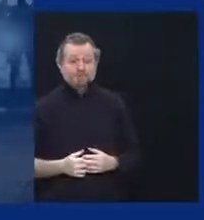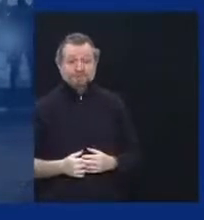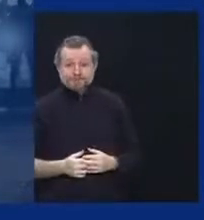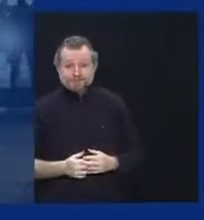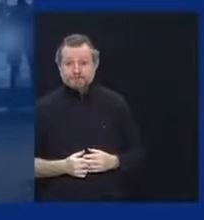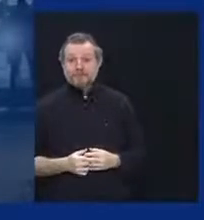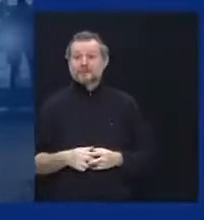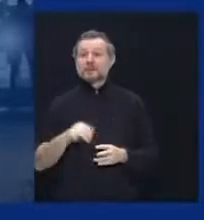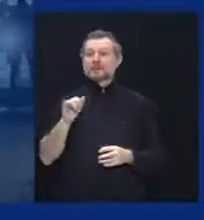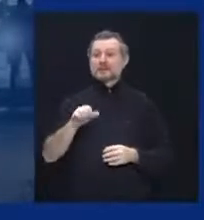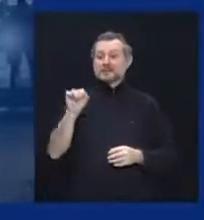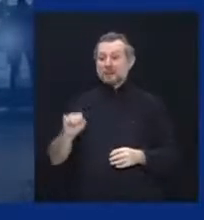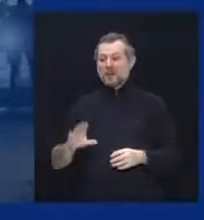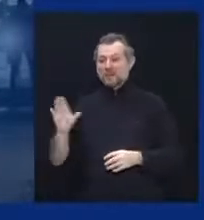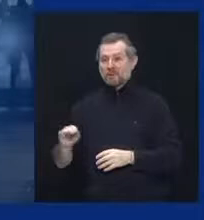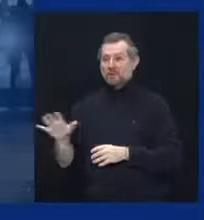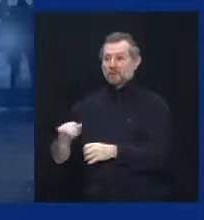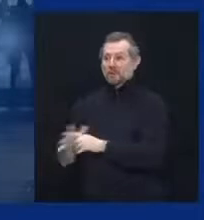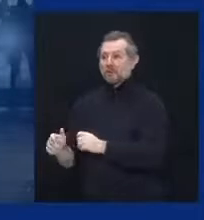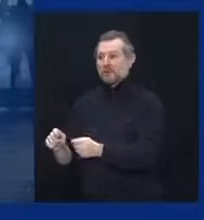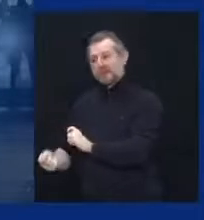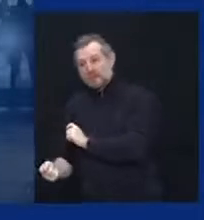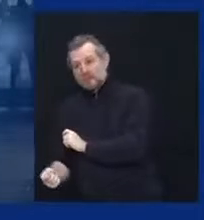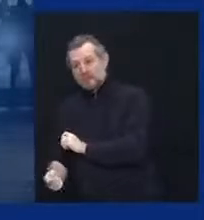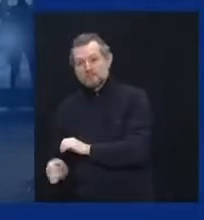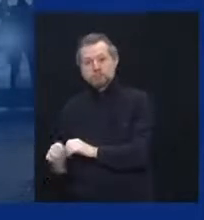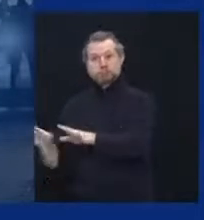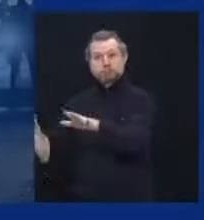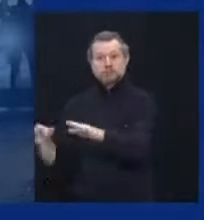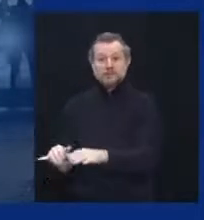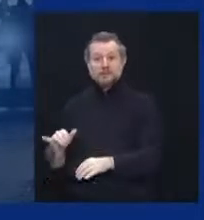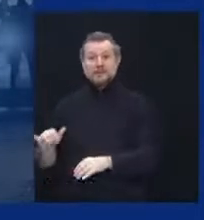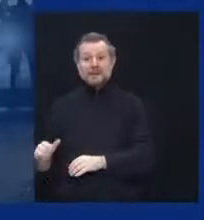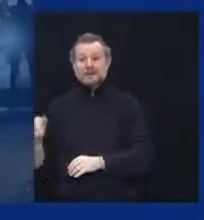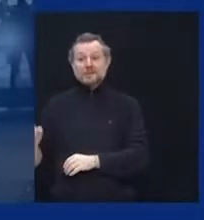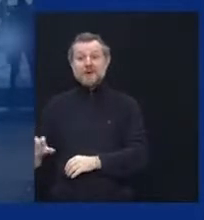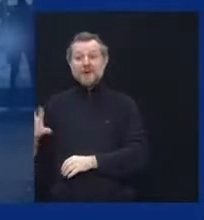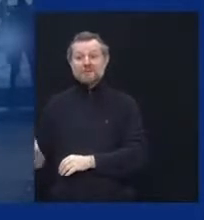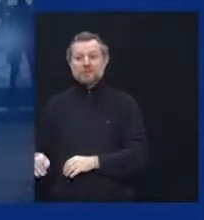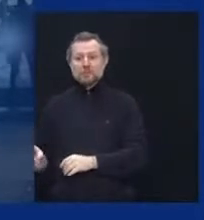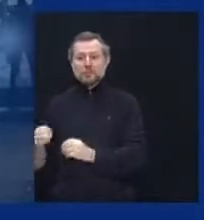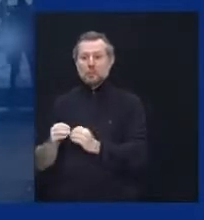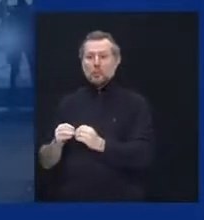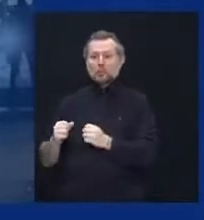South Africa strain may be more resistant to a vaccine.